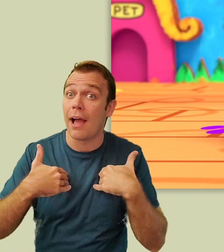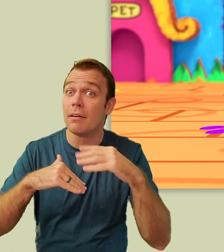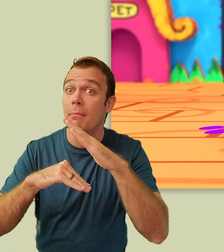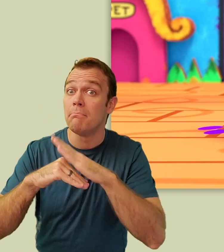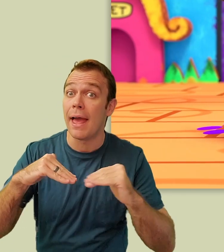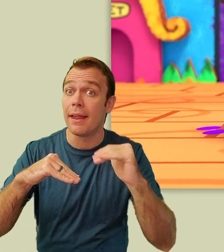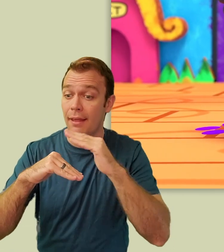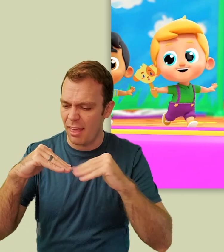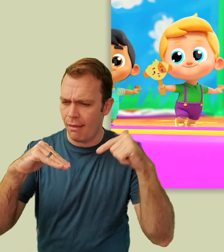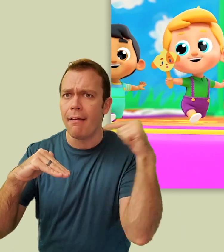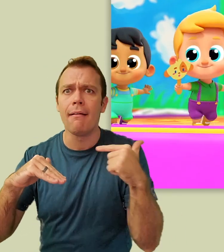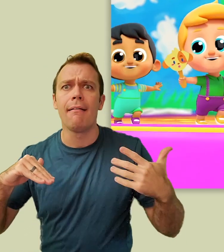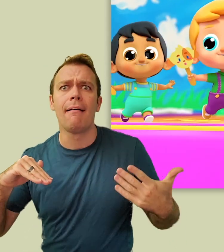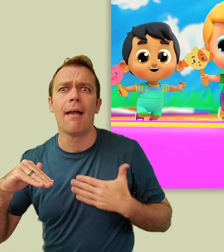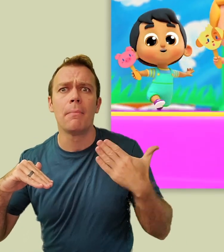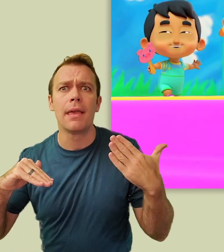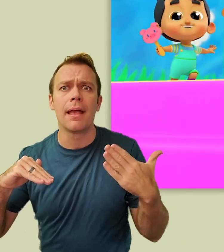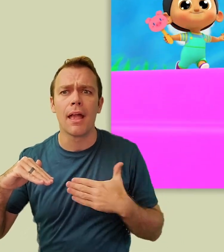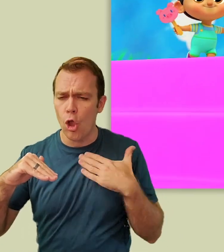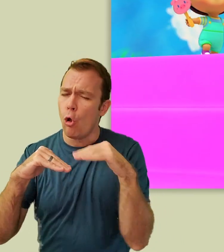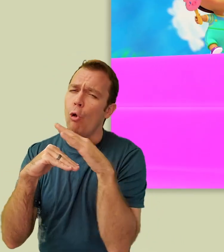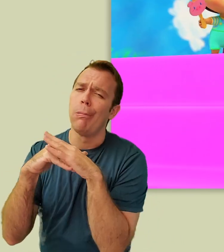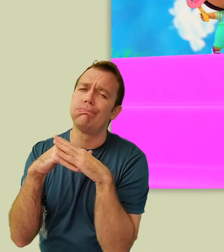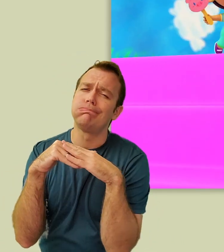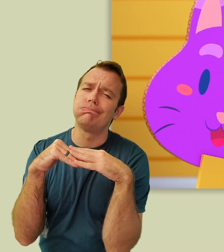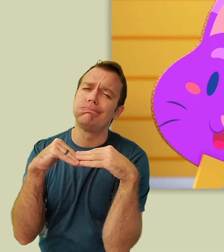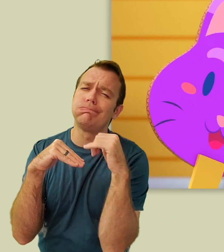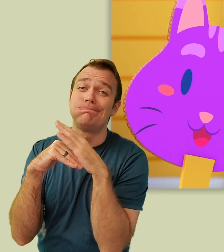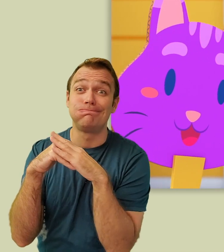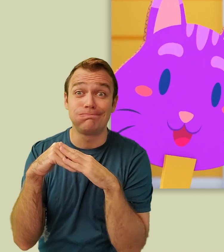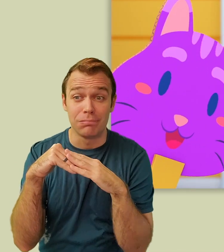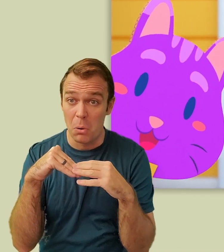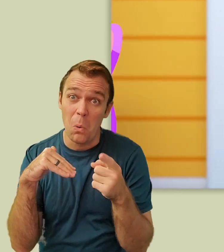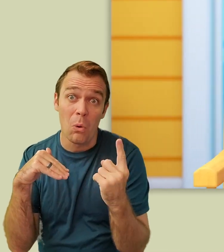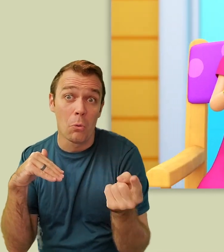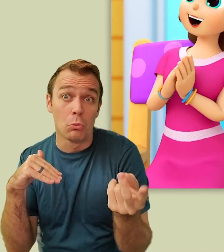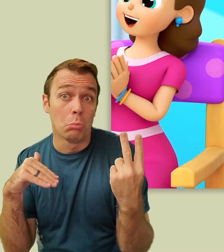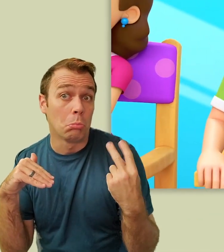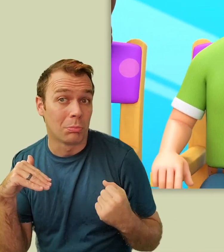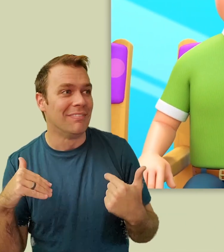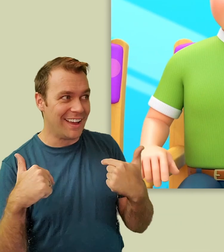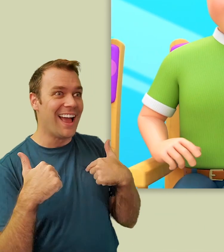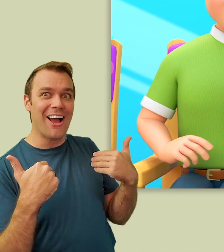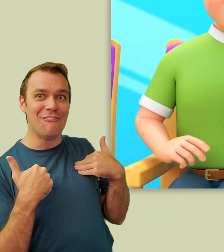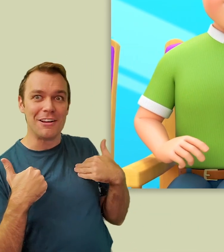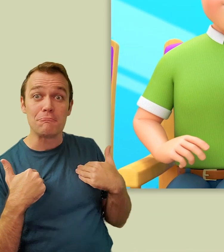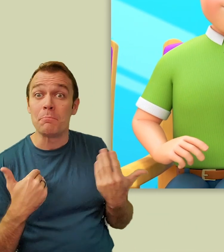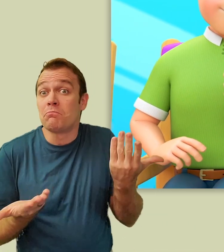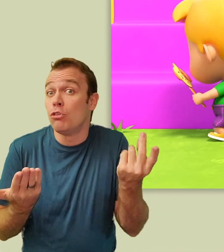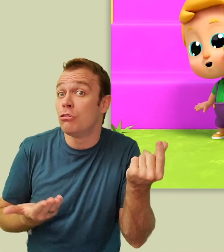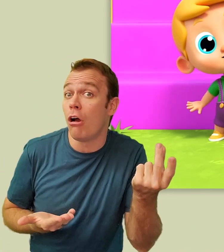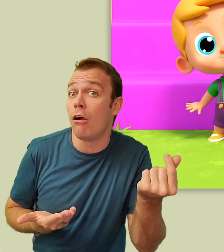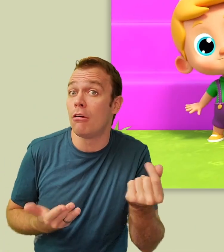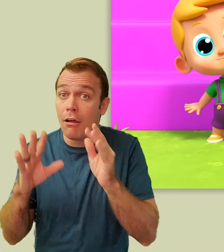you have a pet? A happy little pet? A furry little pet? Or 2? I do.